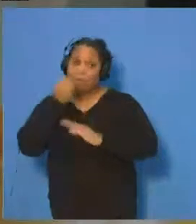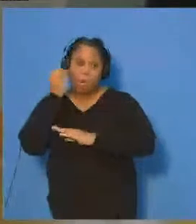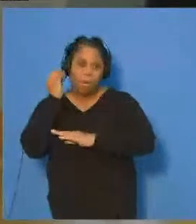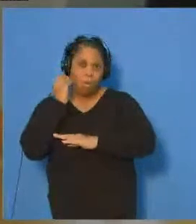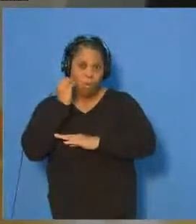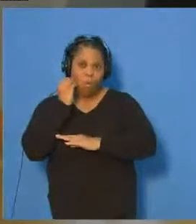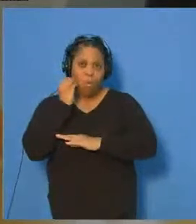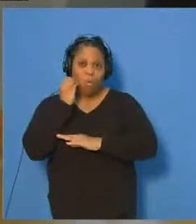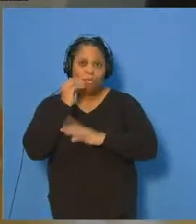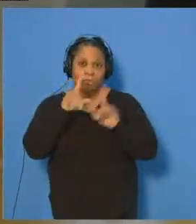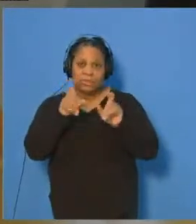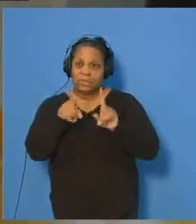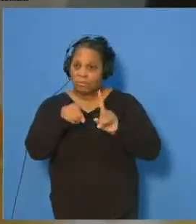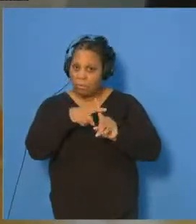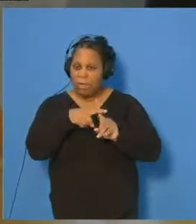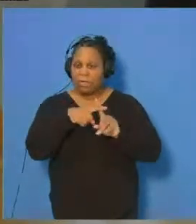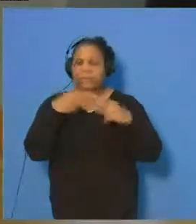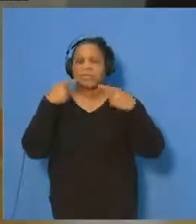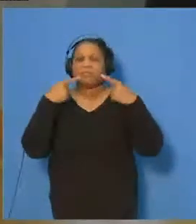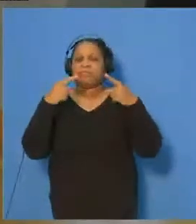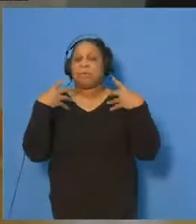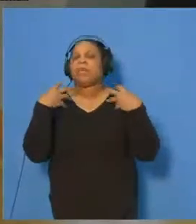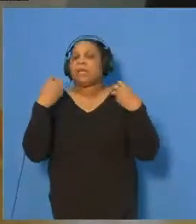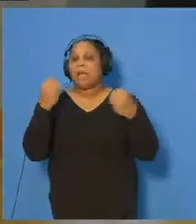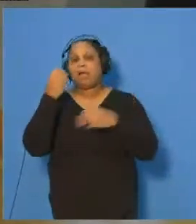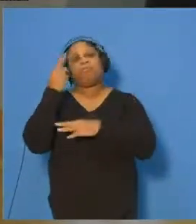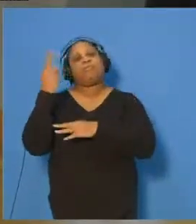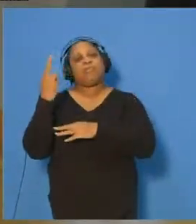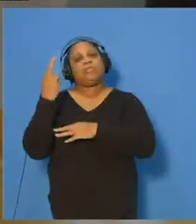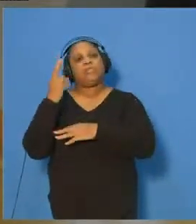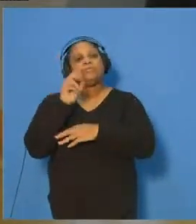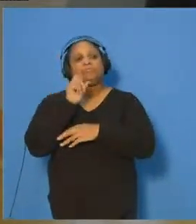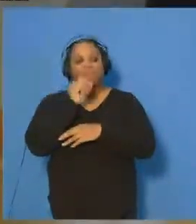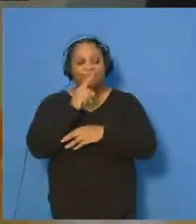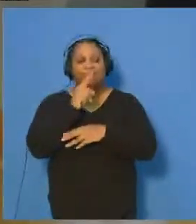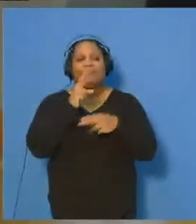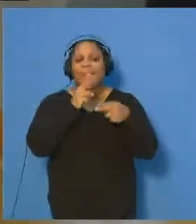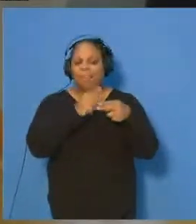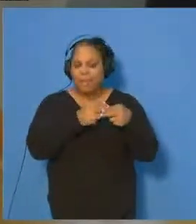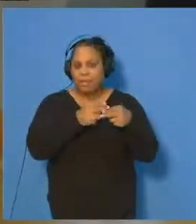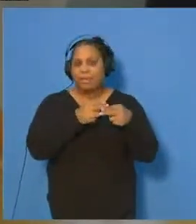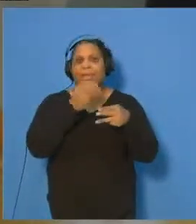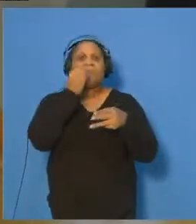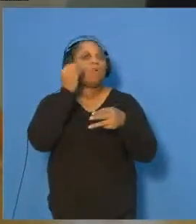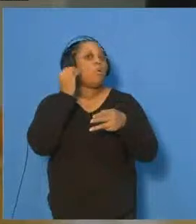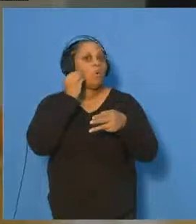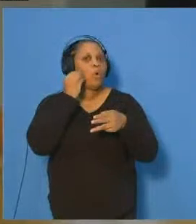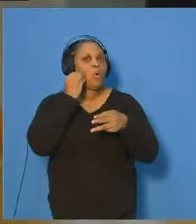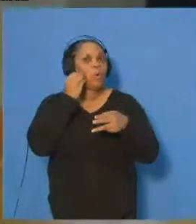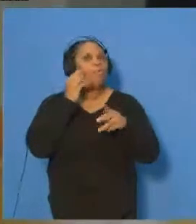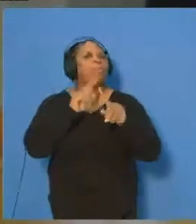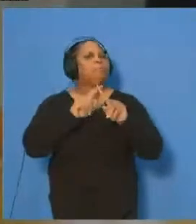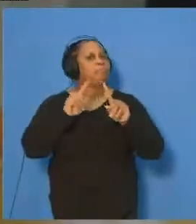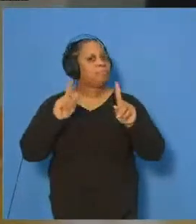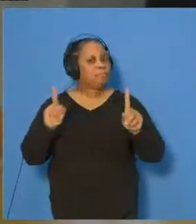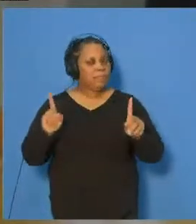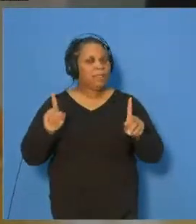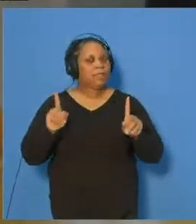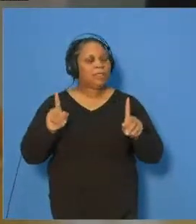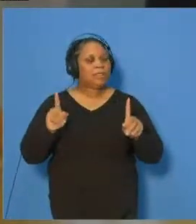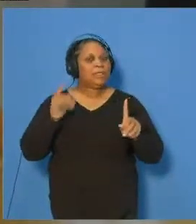positive, then for public health reasons, we will disclose the name of that rest home. On the other hand, if